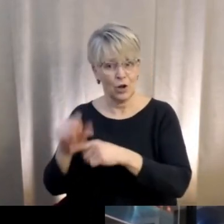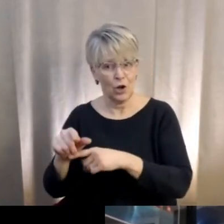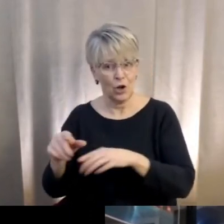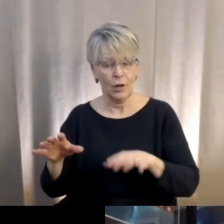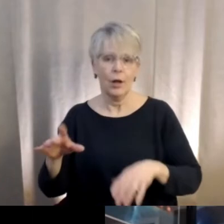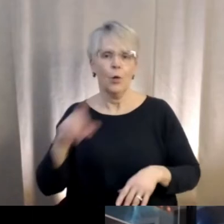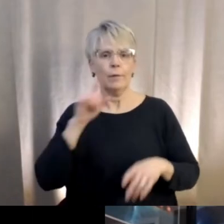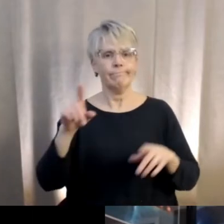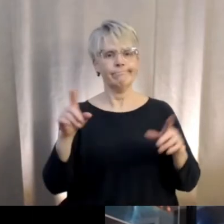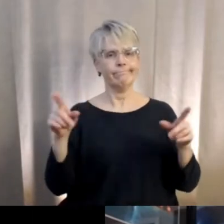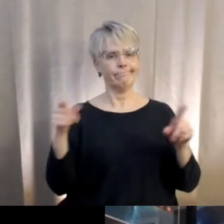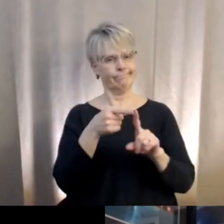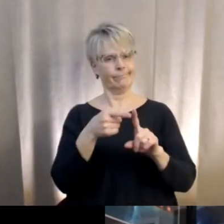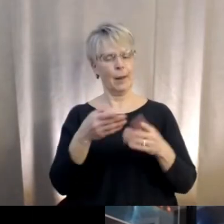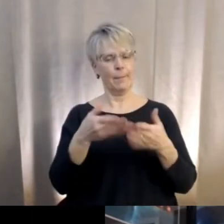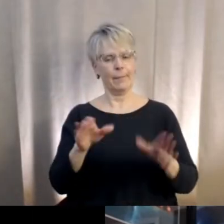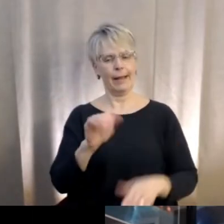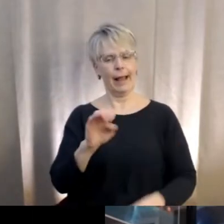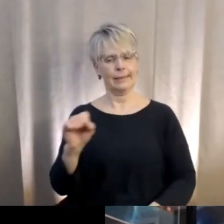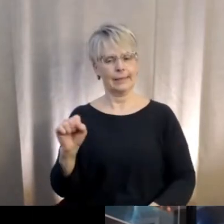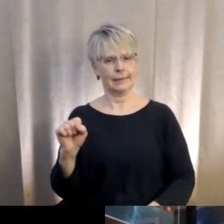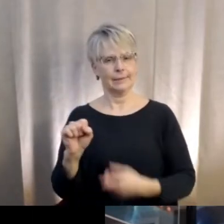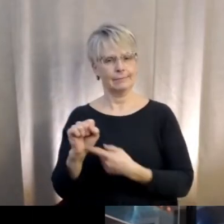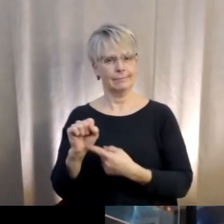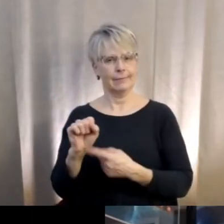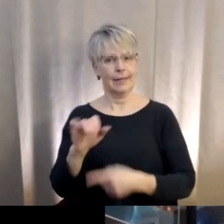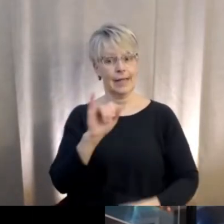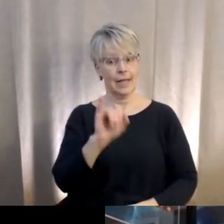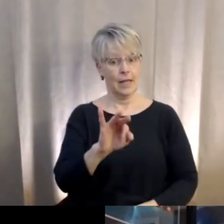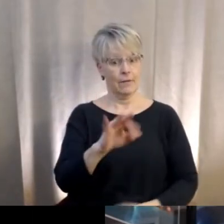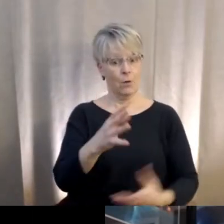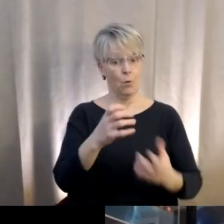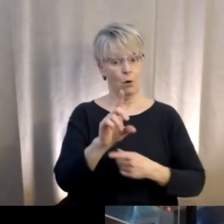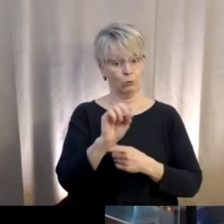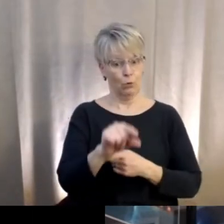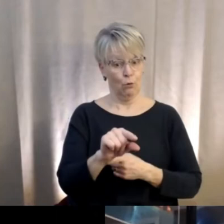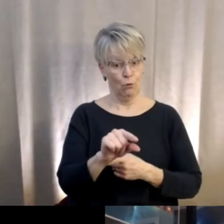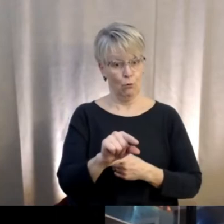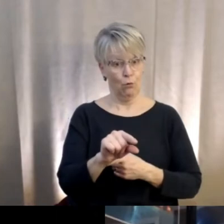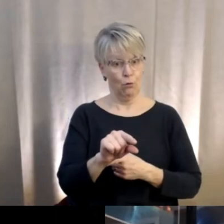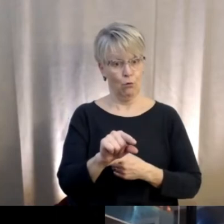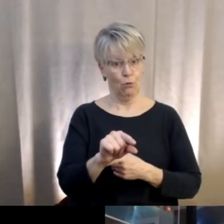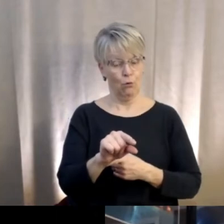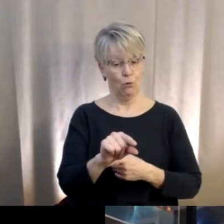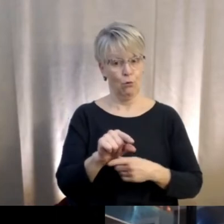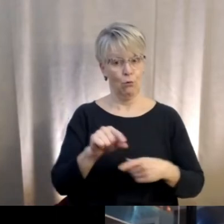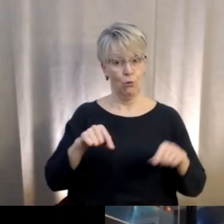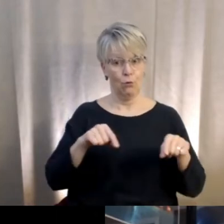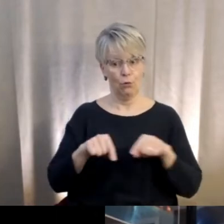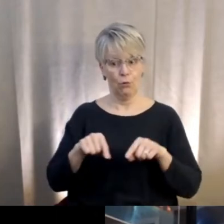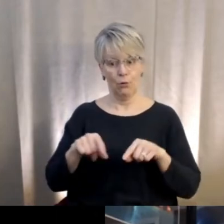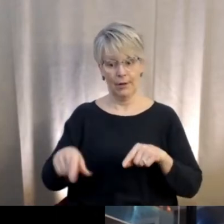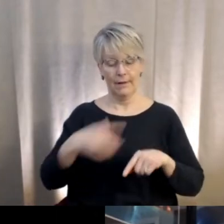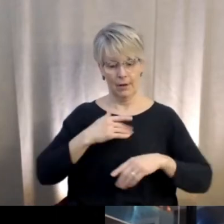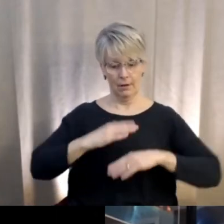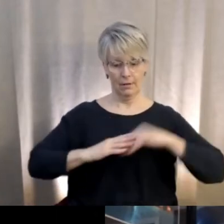to public access. Mm-hmm. So if you want the dog to facilitate and make someone feel better in their